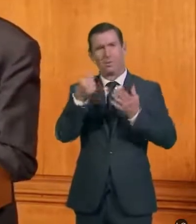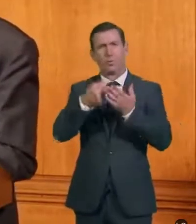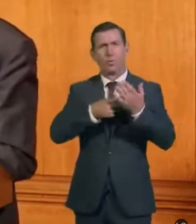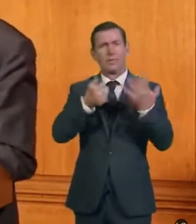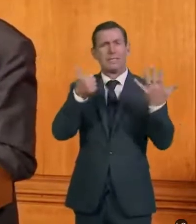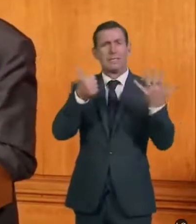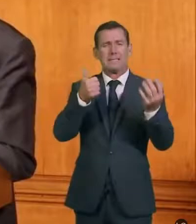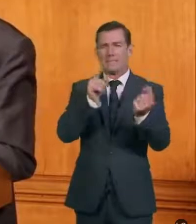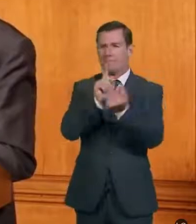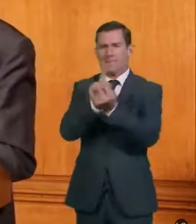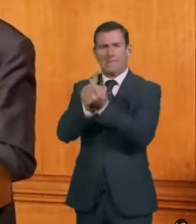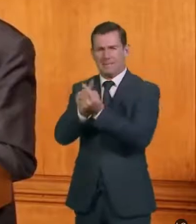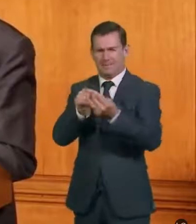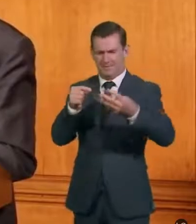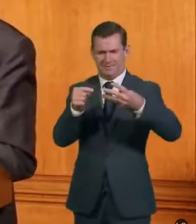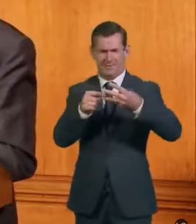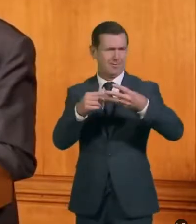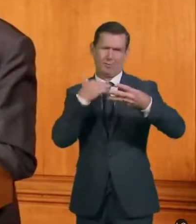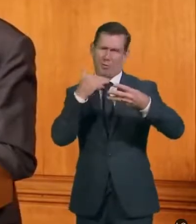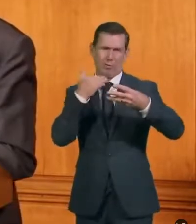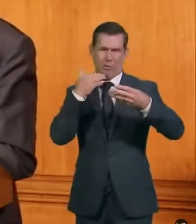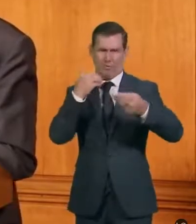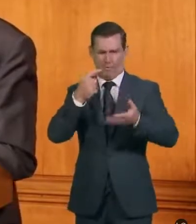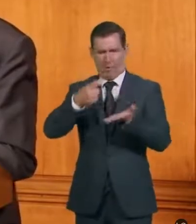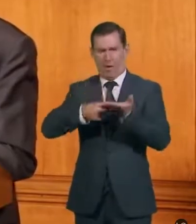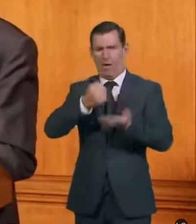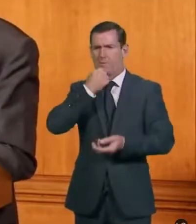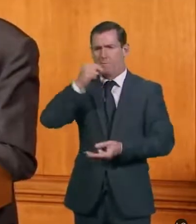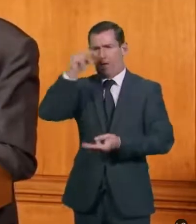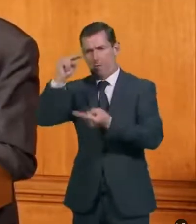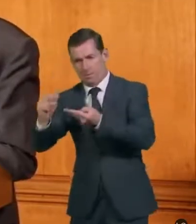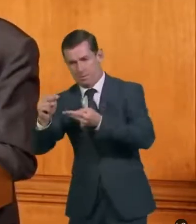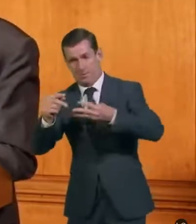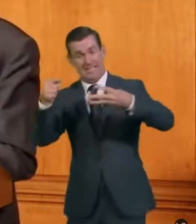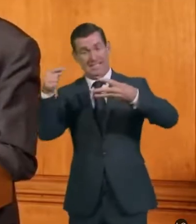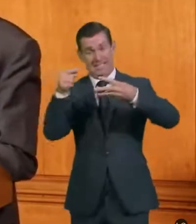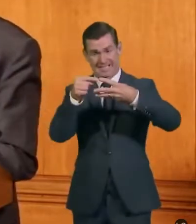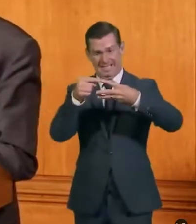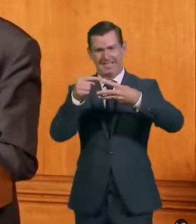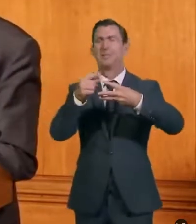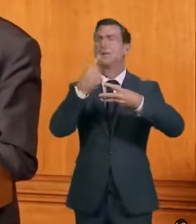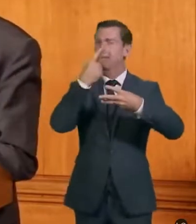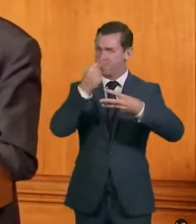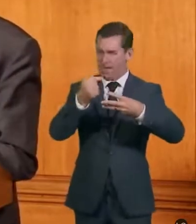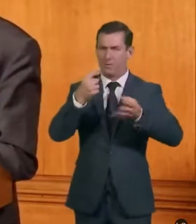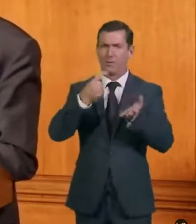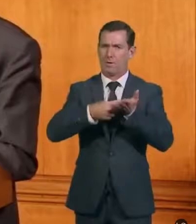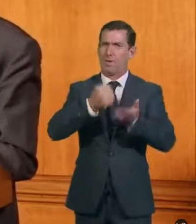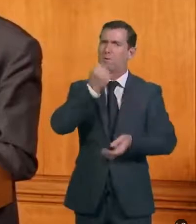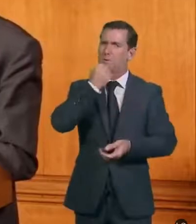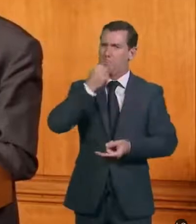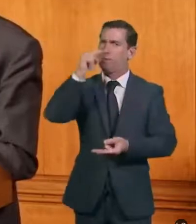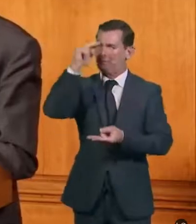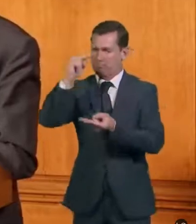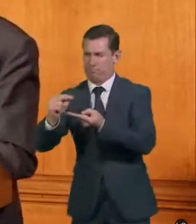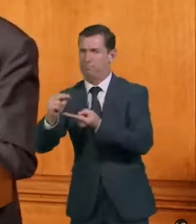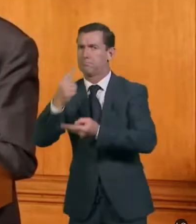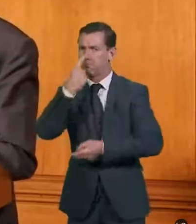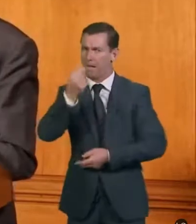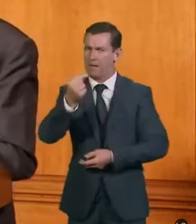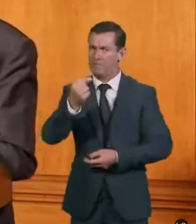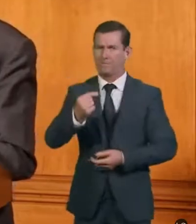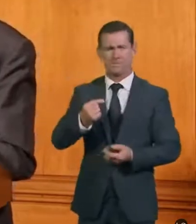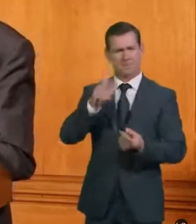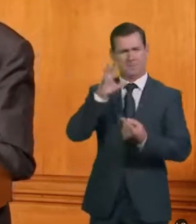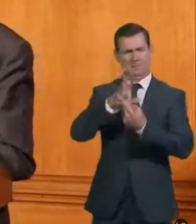fully implemented and we all stick to them. It's worth remembering that when the science advice is given, one of the things that we're clear about